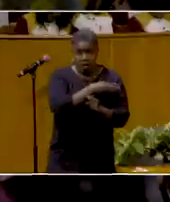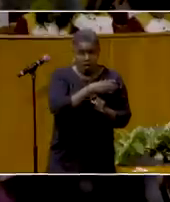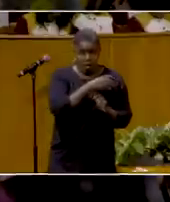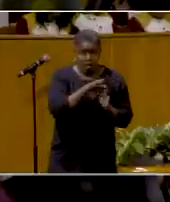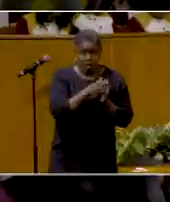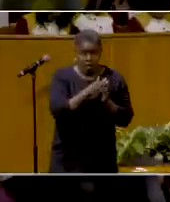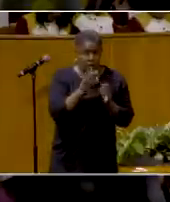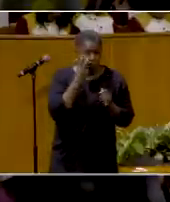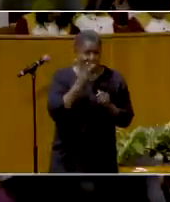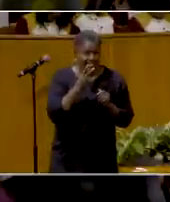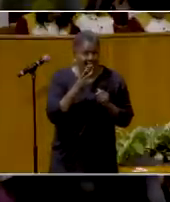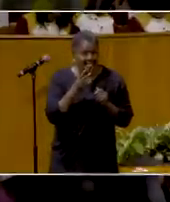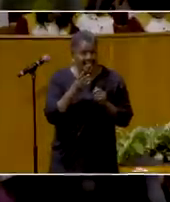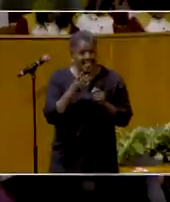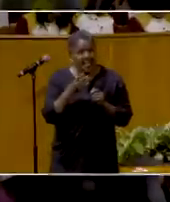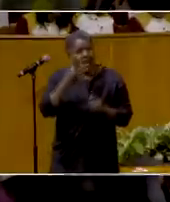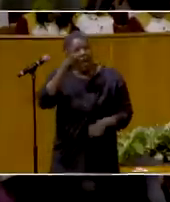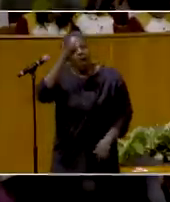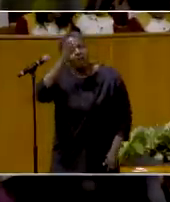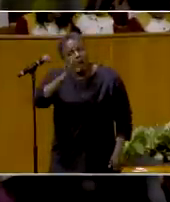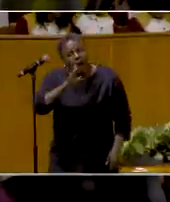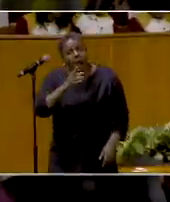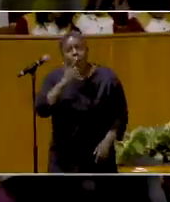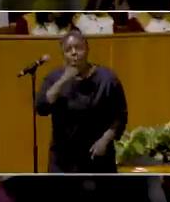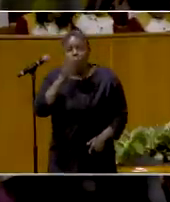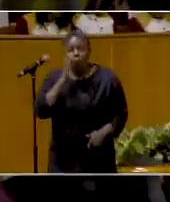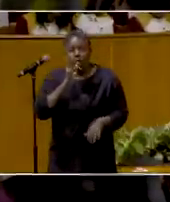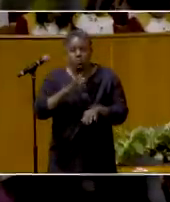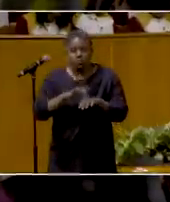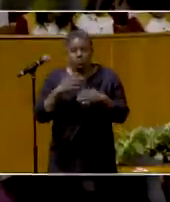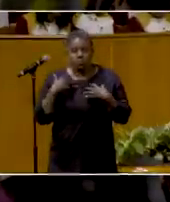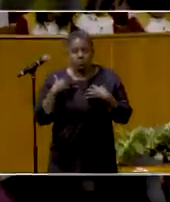get a glimpse of a God who restores,